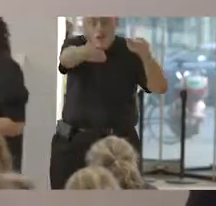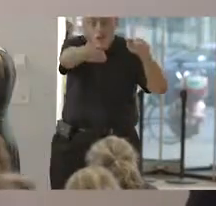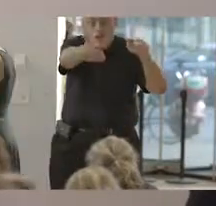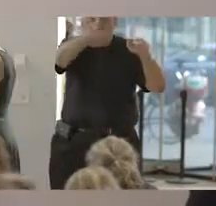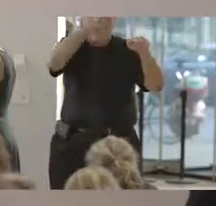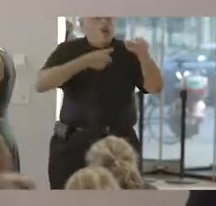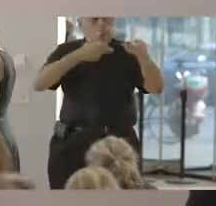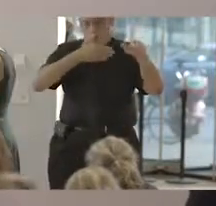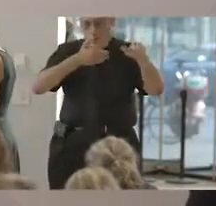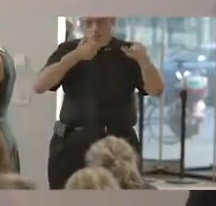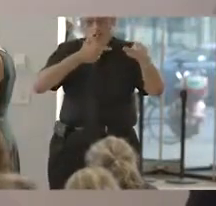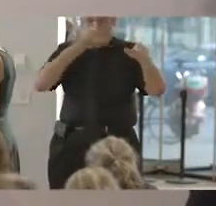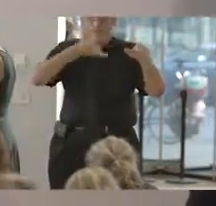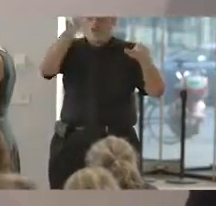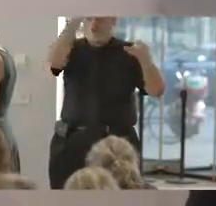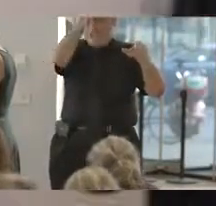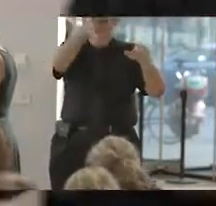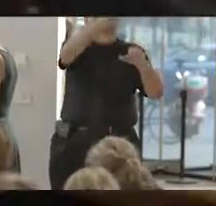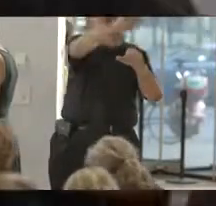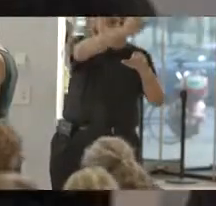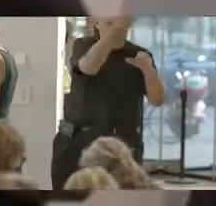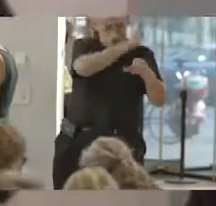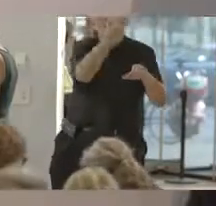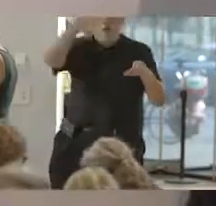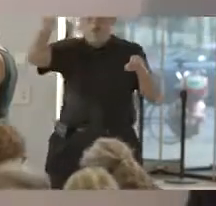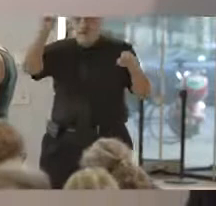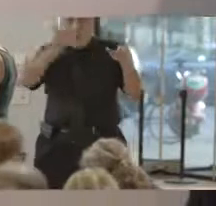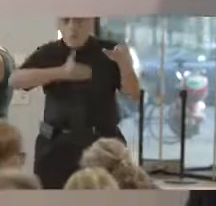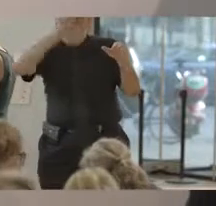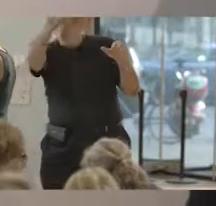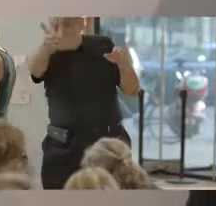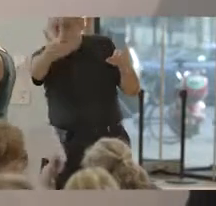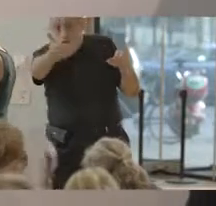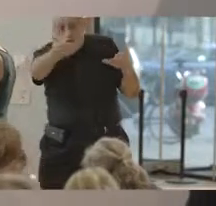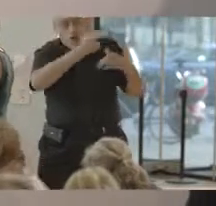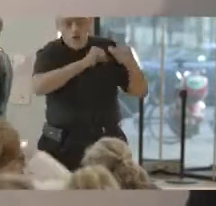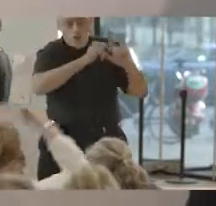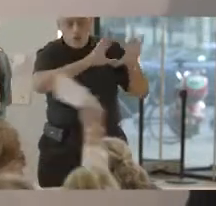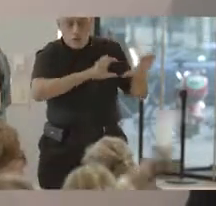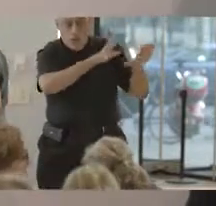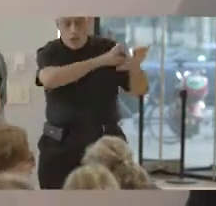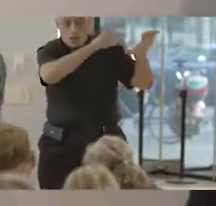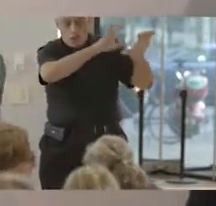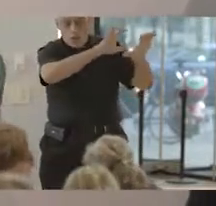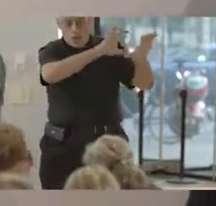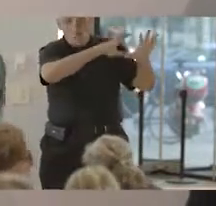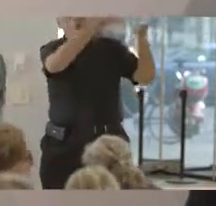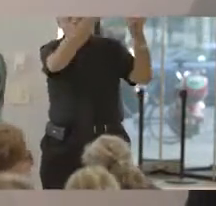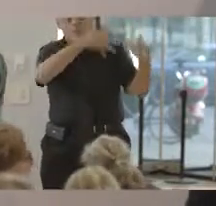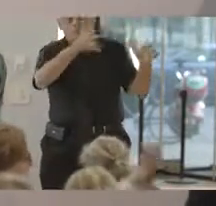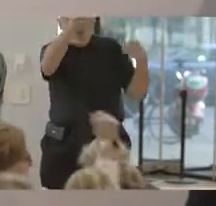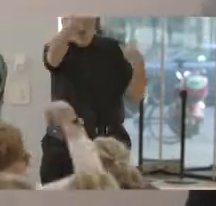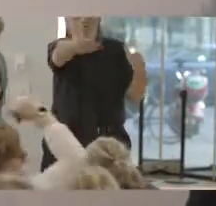there. Option B is we were going to do the construction after moving the ferry terminal